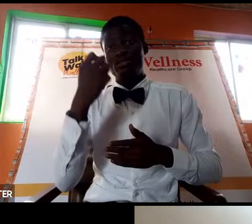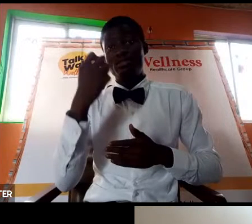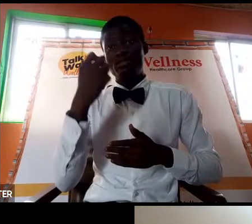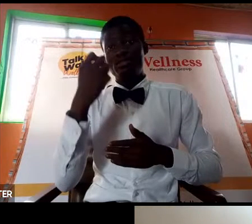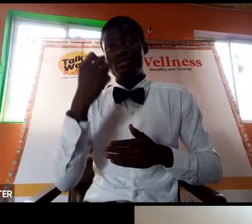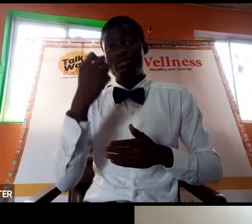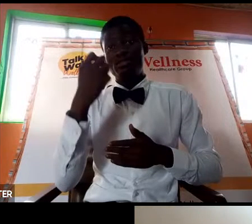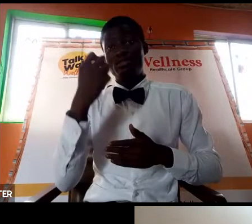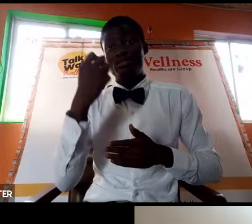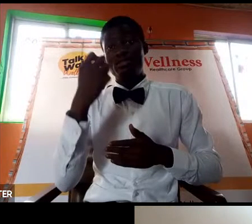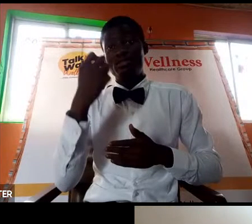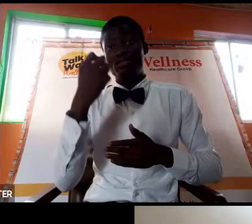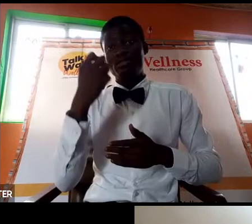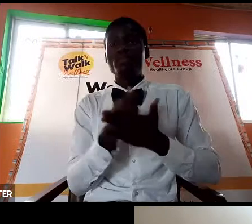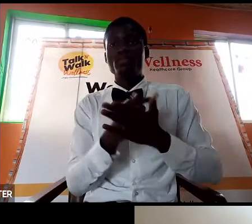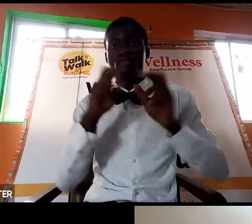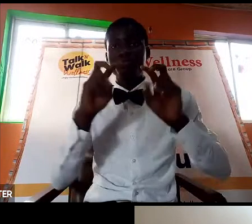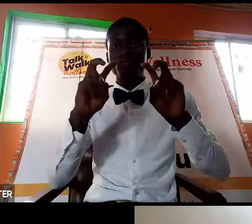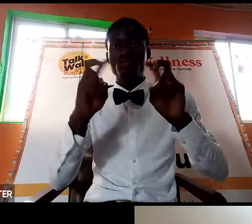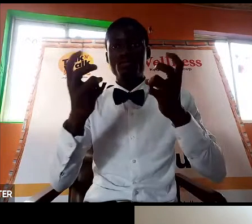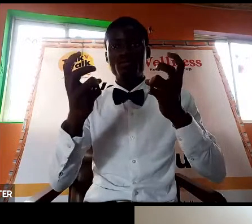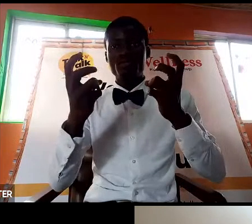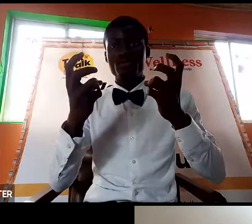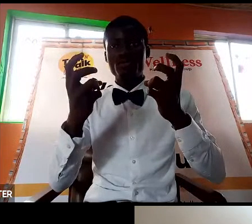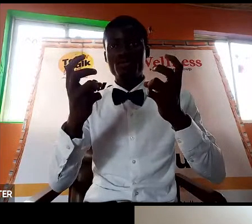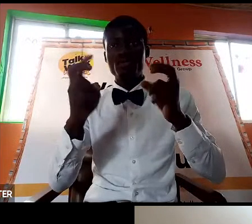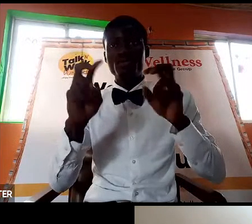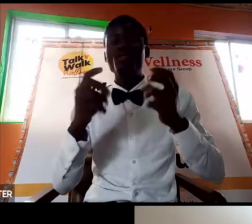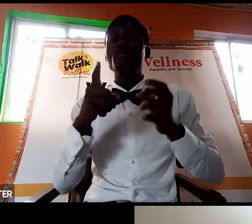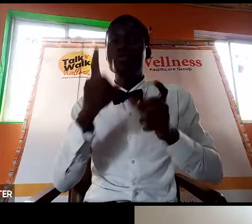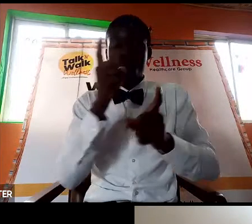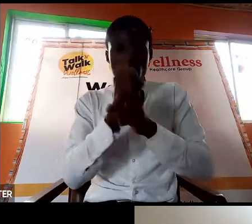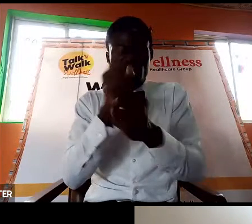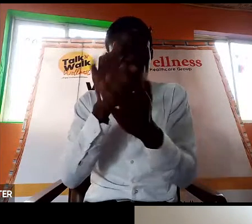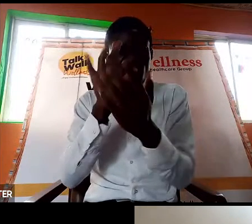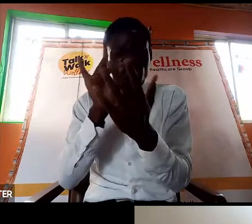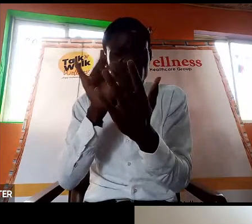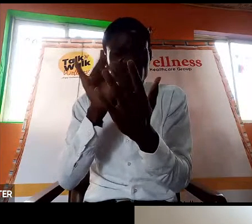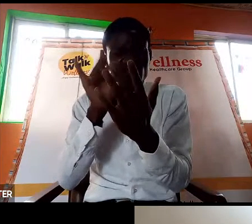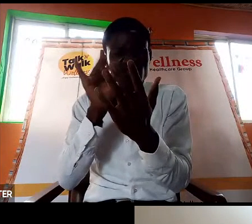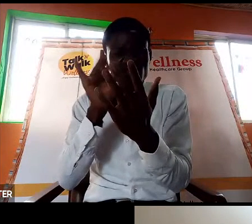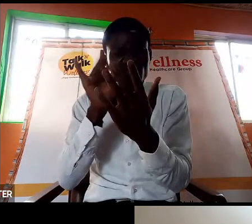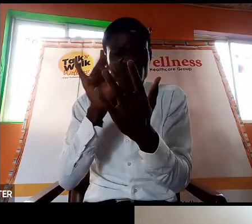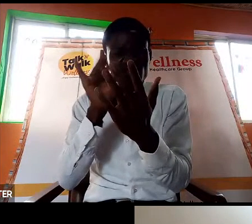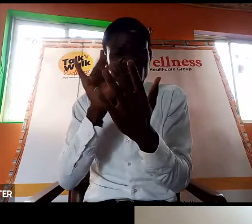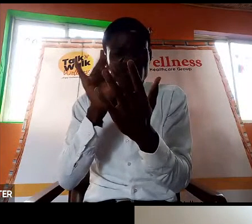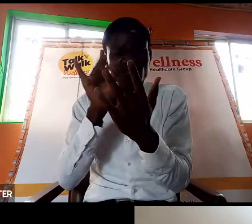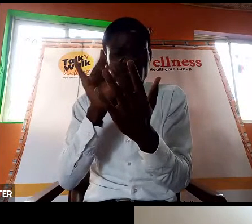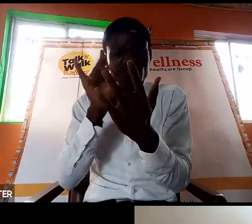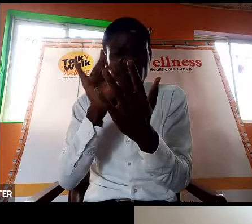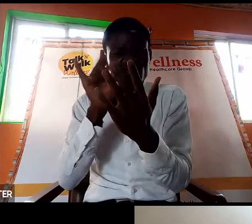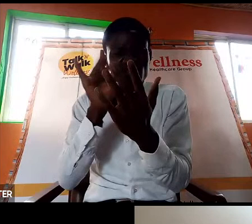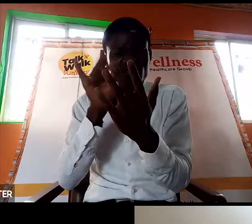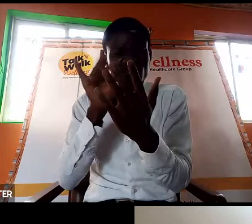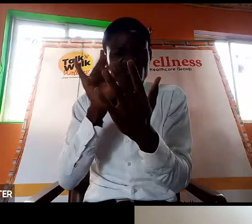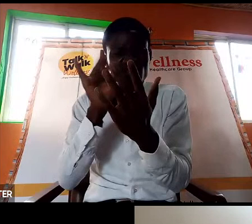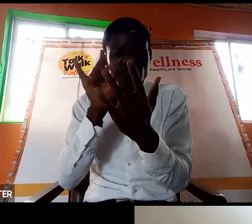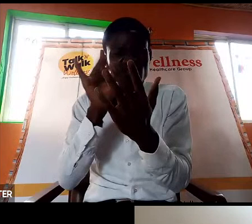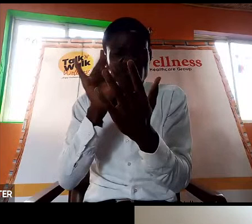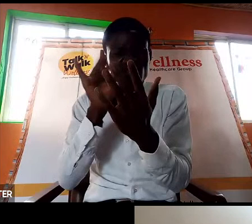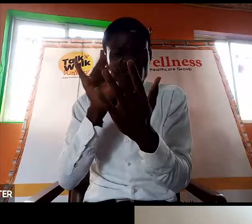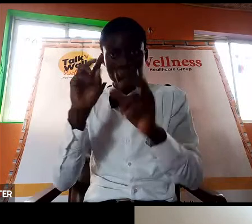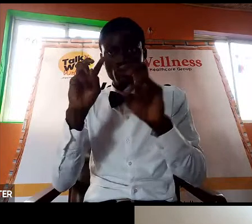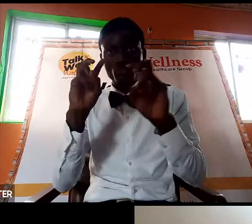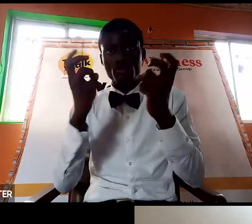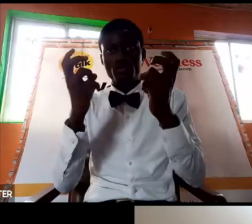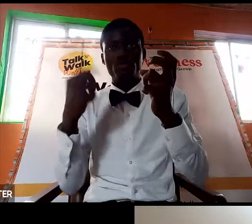discuss. So you are the ones choosing the topic. We're going to seek and look for professionals that are going to handle these topics the way you really want